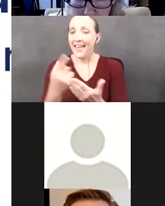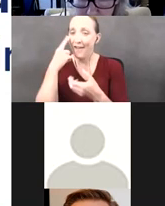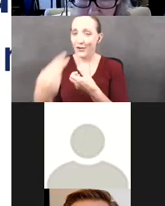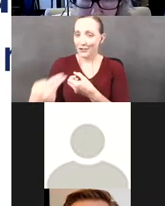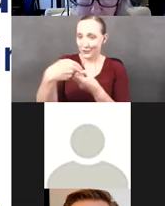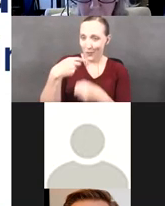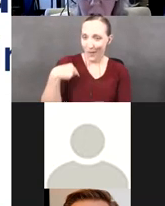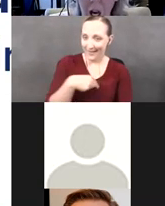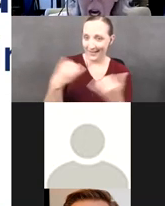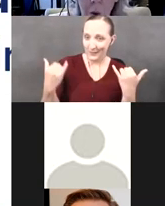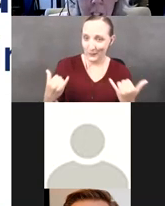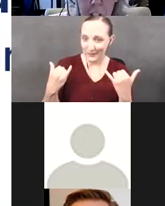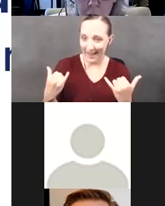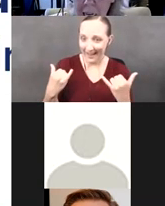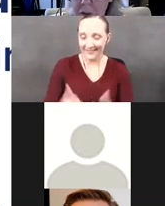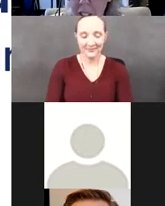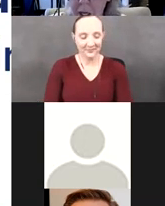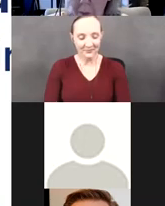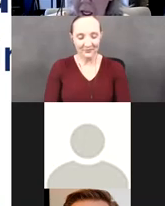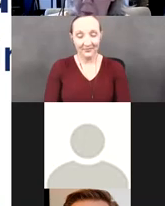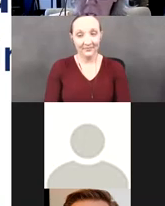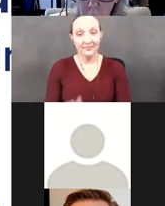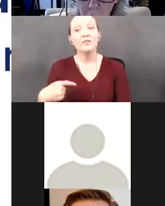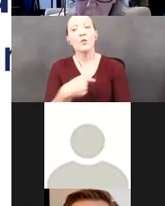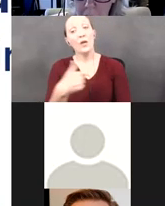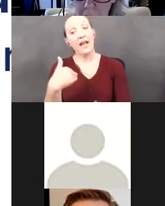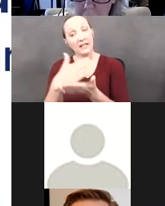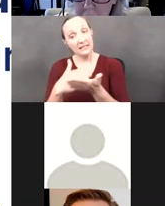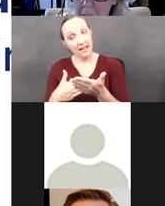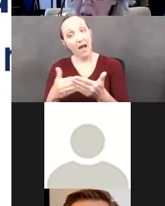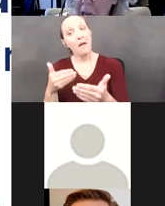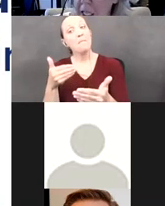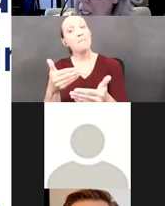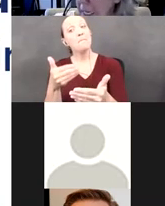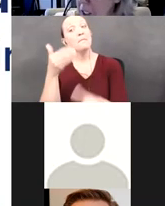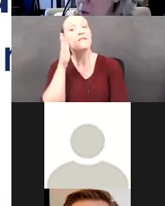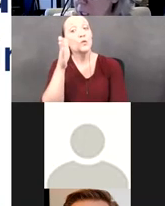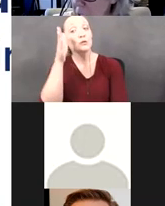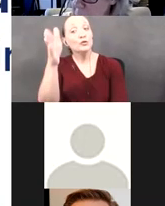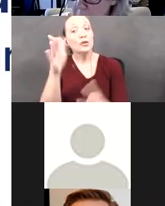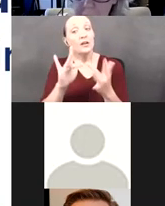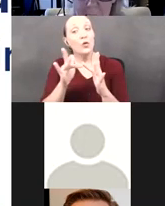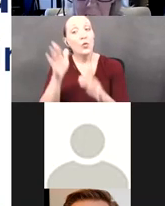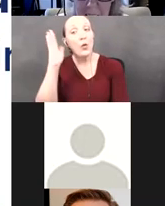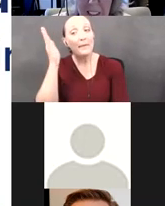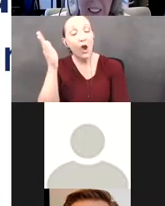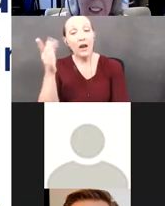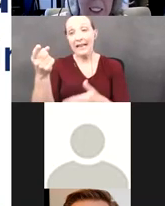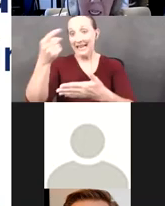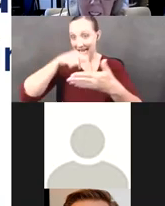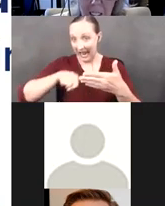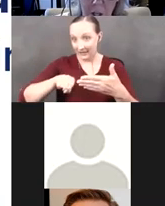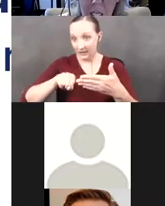por today. acompañarnos hoy. We do have some Sí upcoming webinars. tenemos unos Next seminarios week, web we'll be discussing